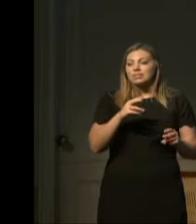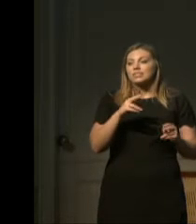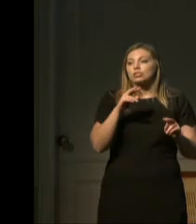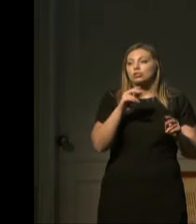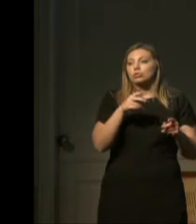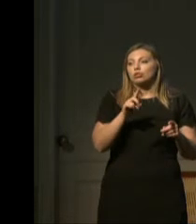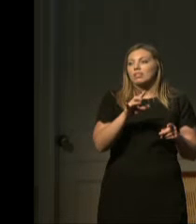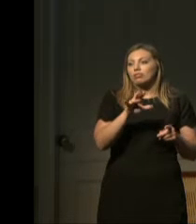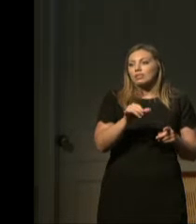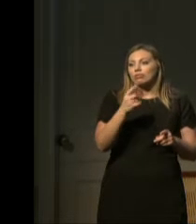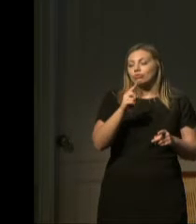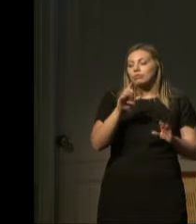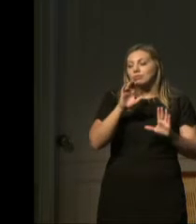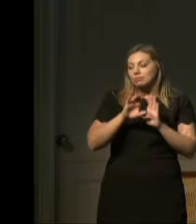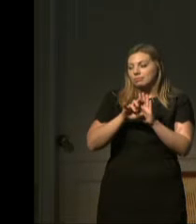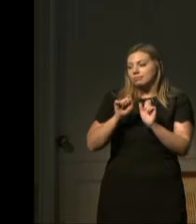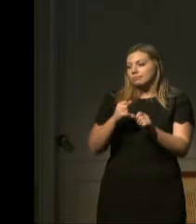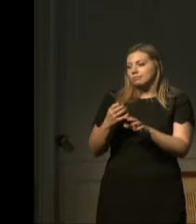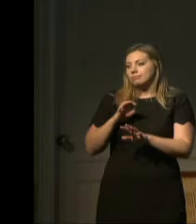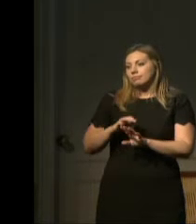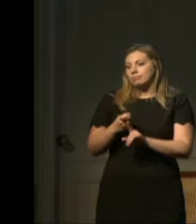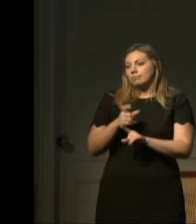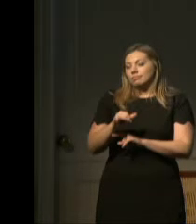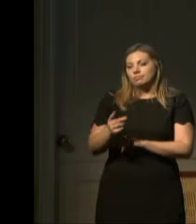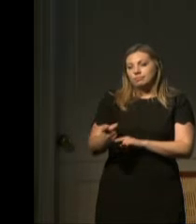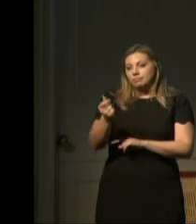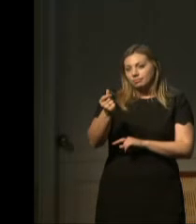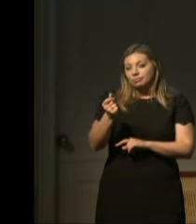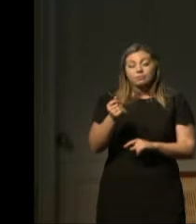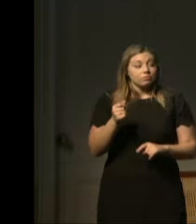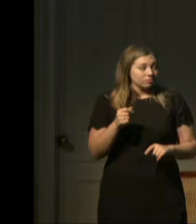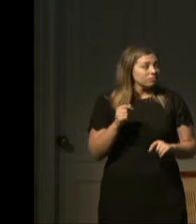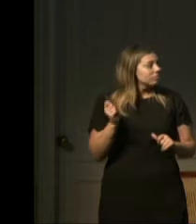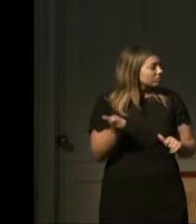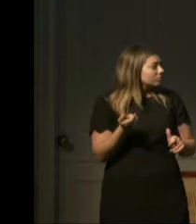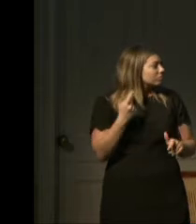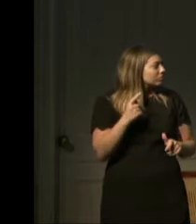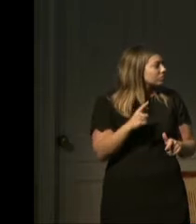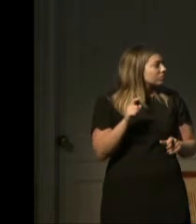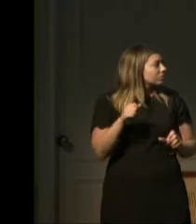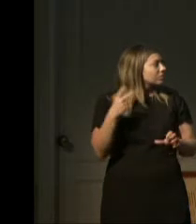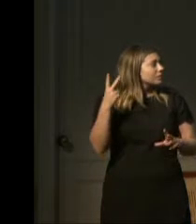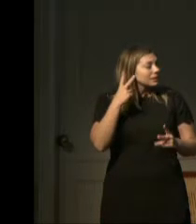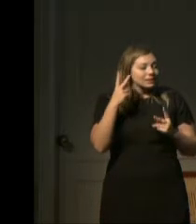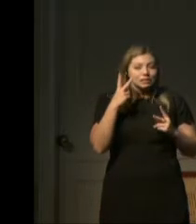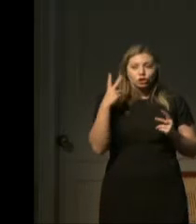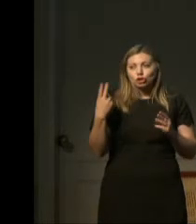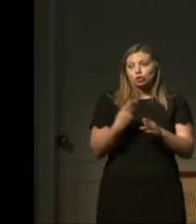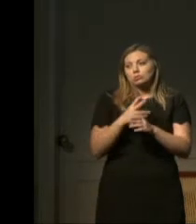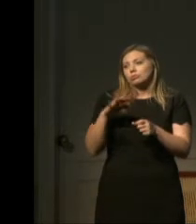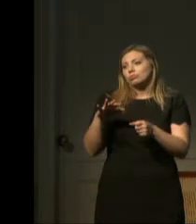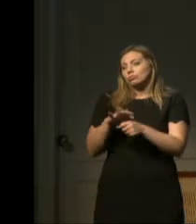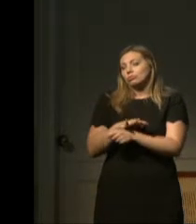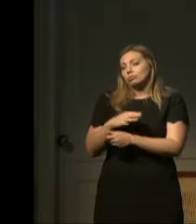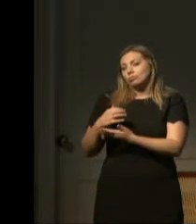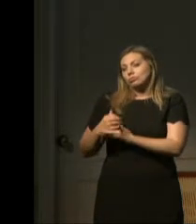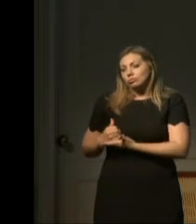make something useful right away. All of this is so you can see and use the whole collection.